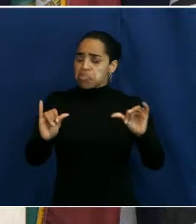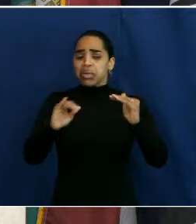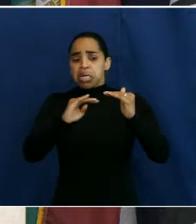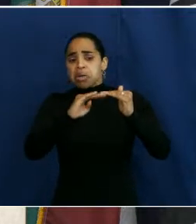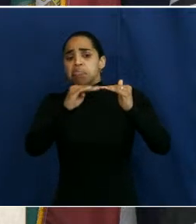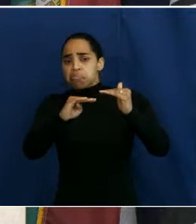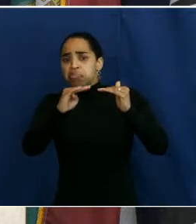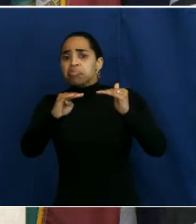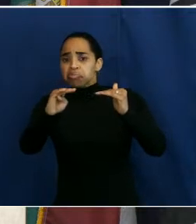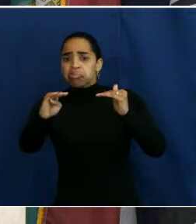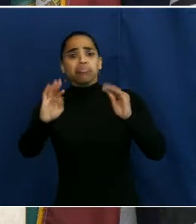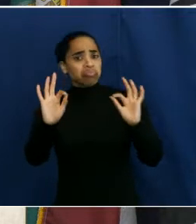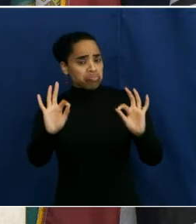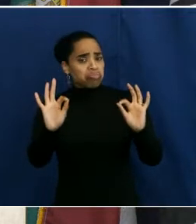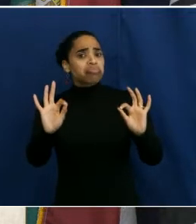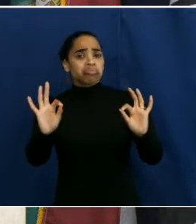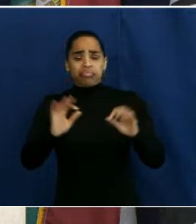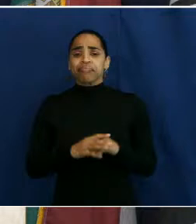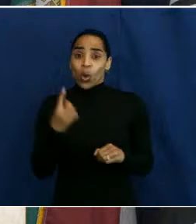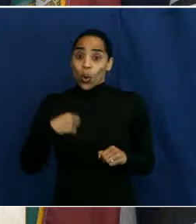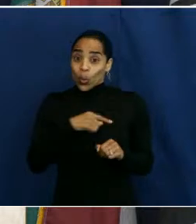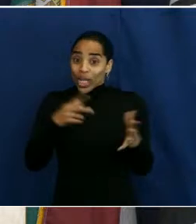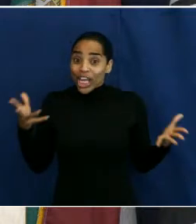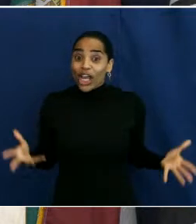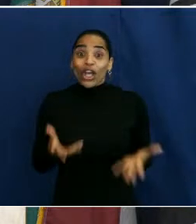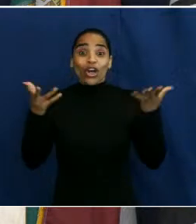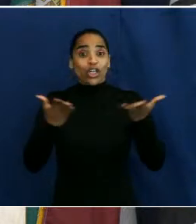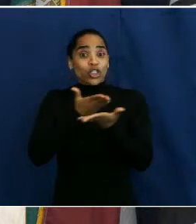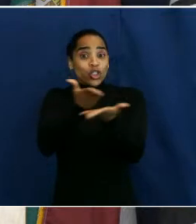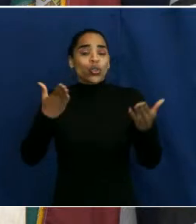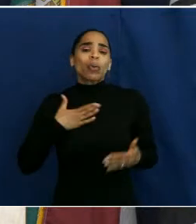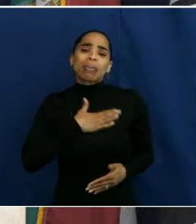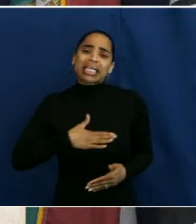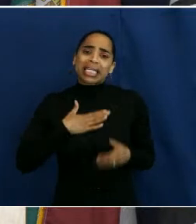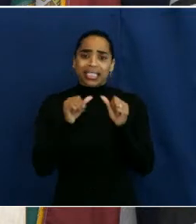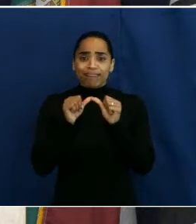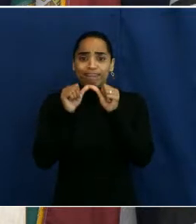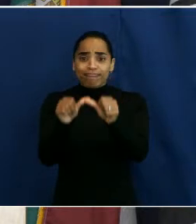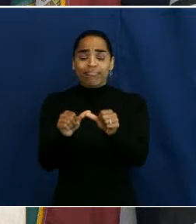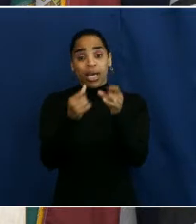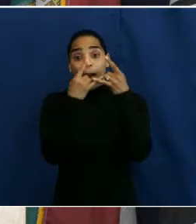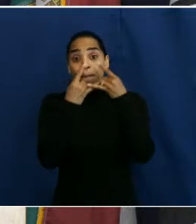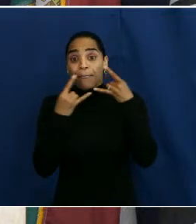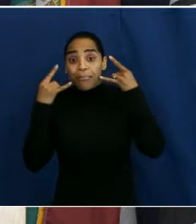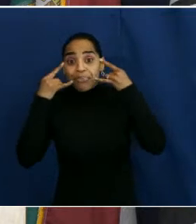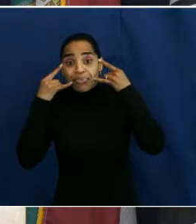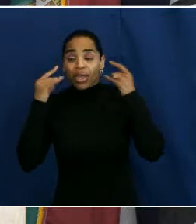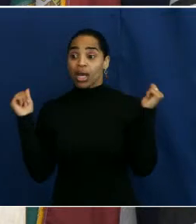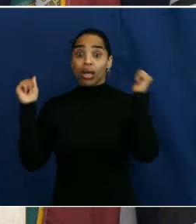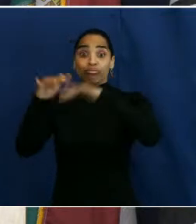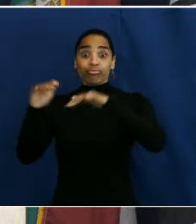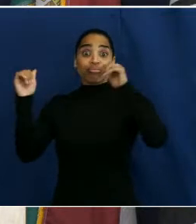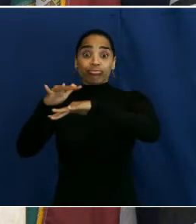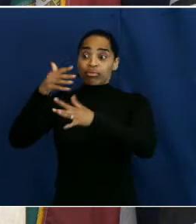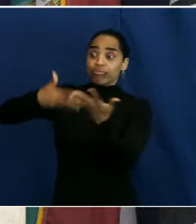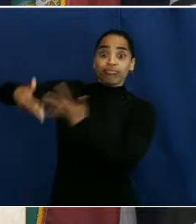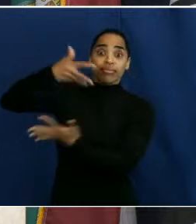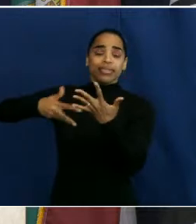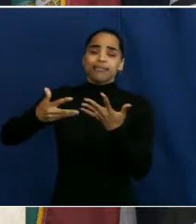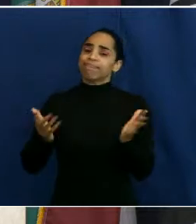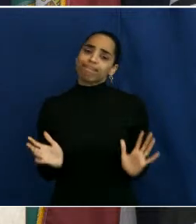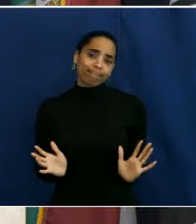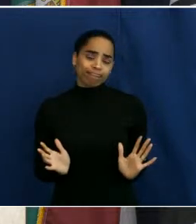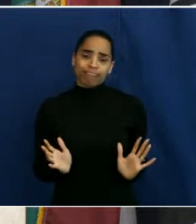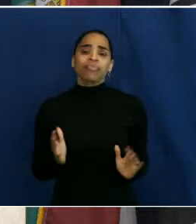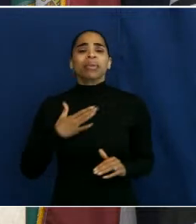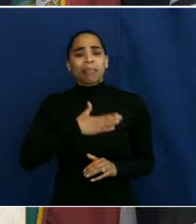way. We do encourage everyone, continue, utilize a face covering and avoid high-risk settings and continue to be safe.